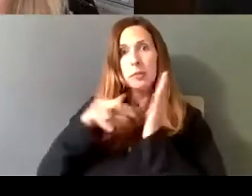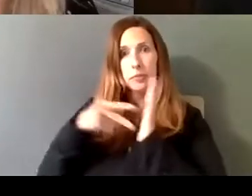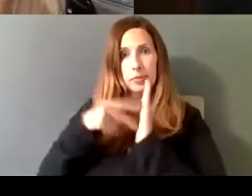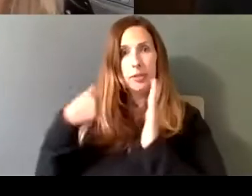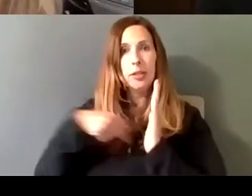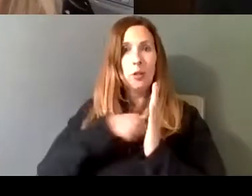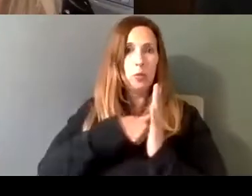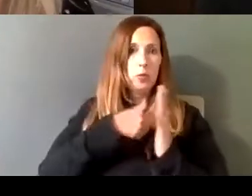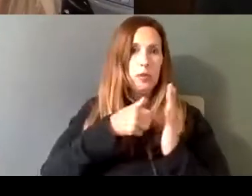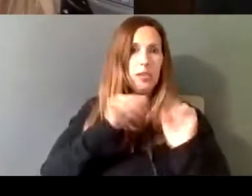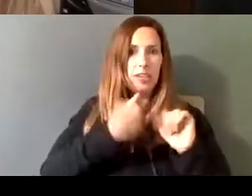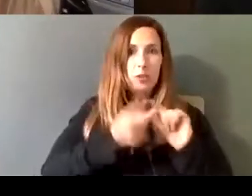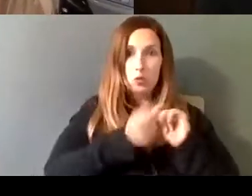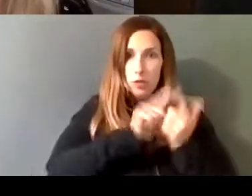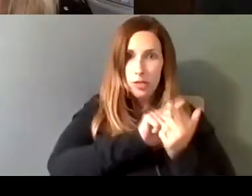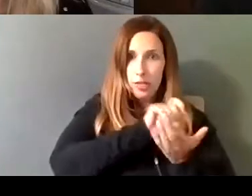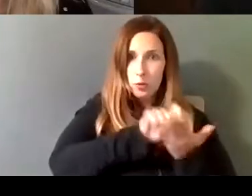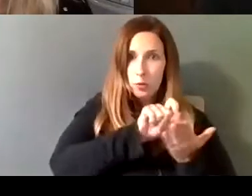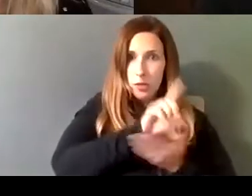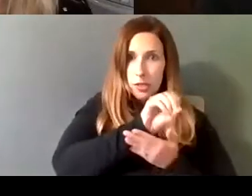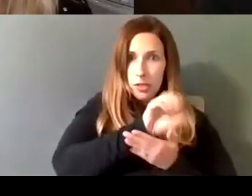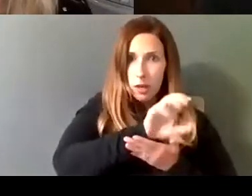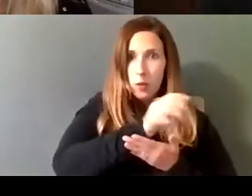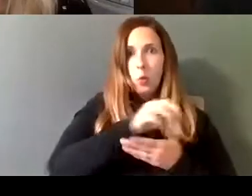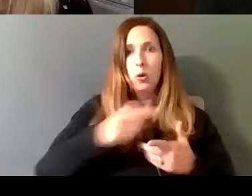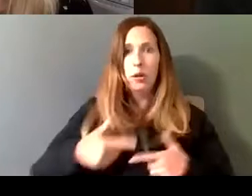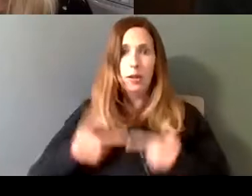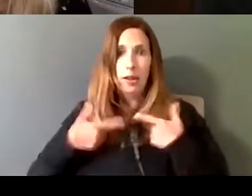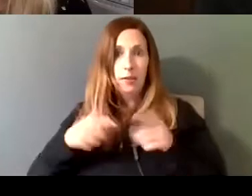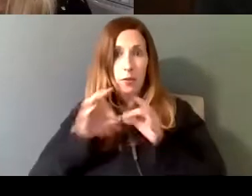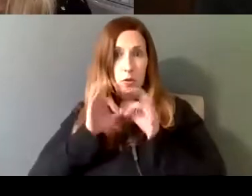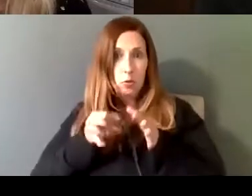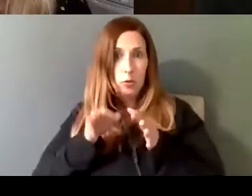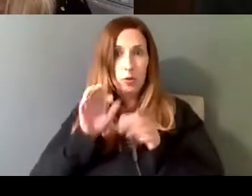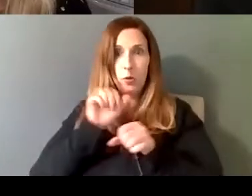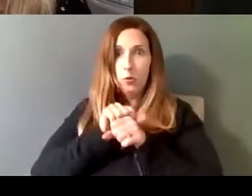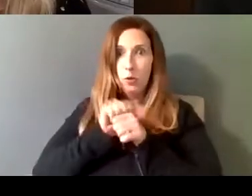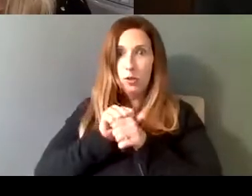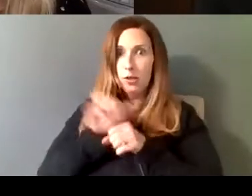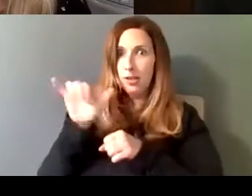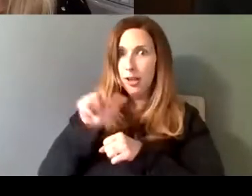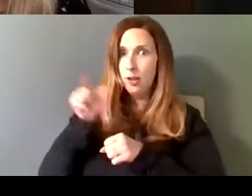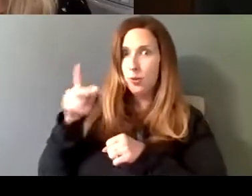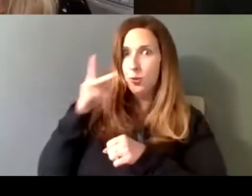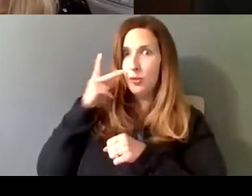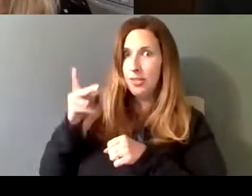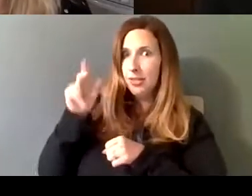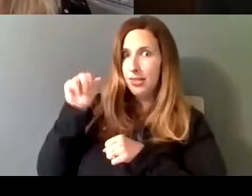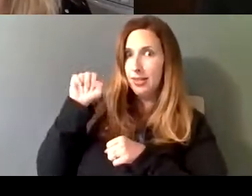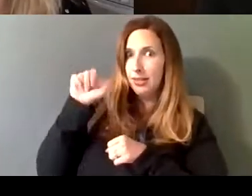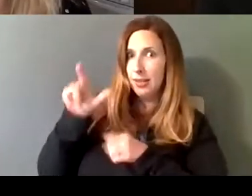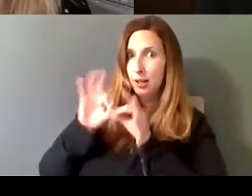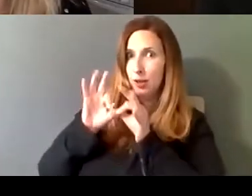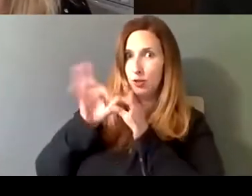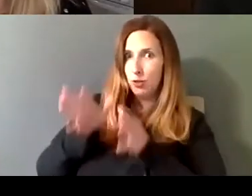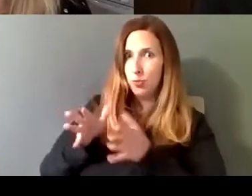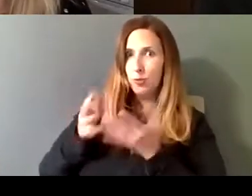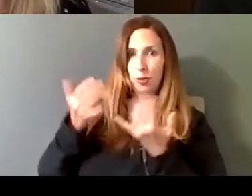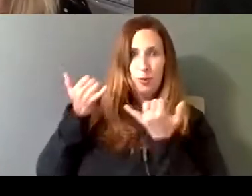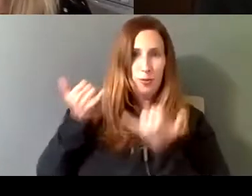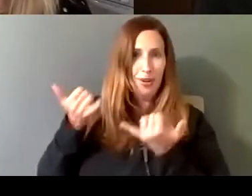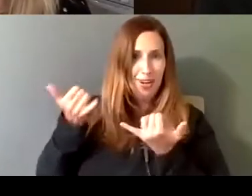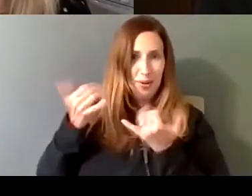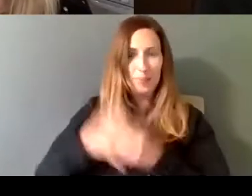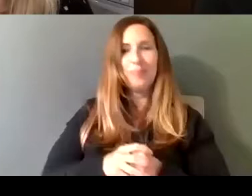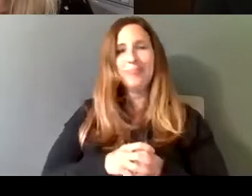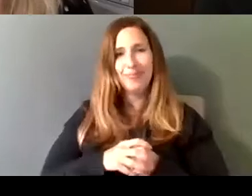written document translation or live interpretation work, just like our fabulous American Sign Language interpreter that you see here with